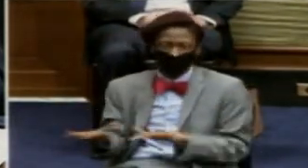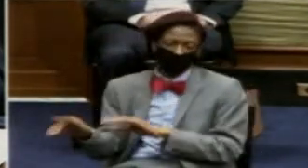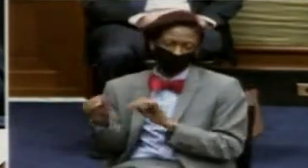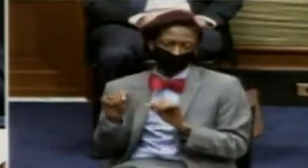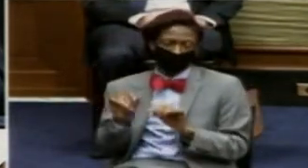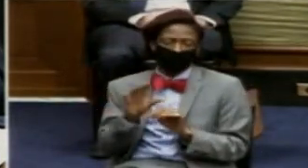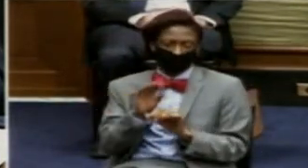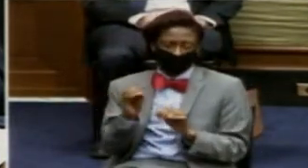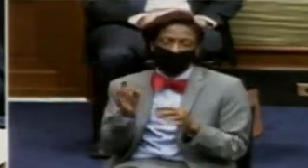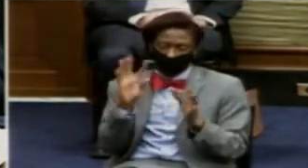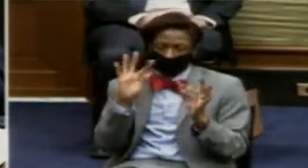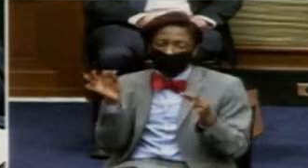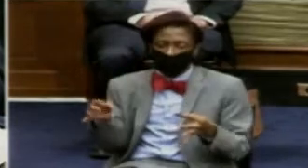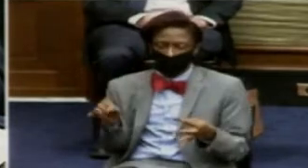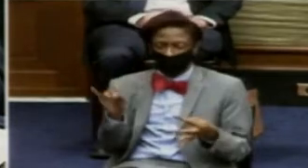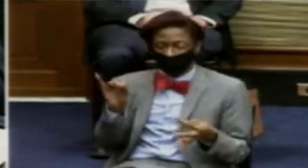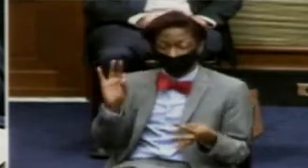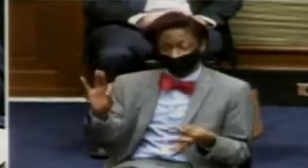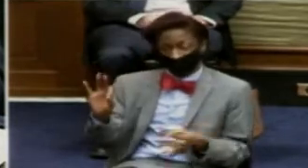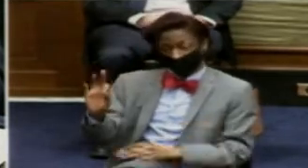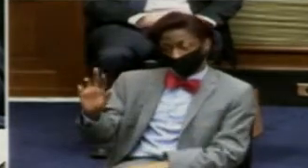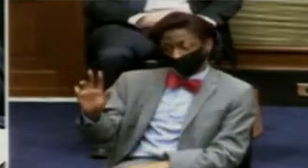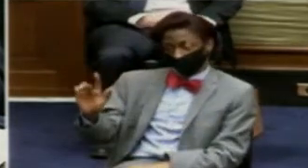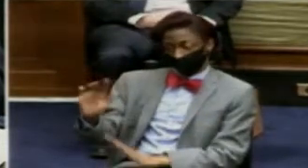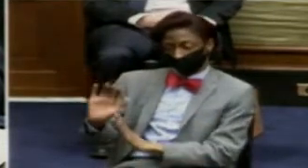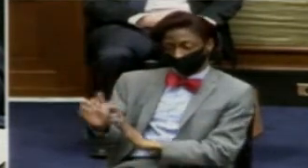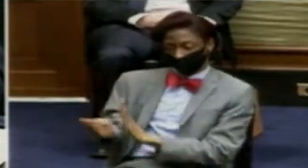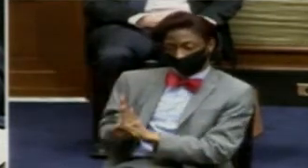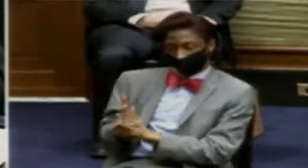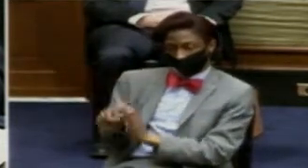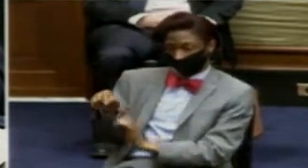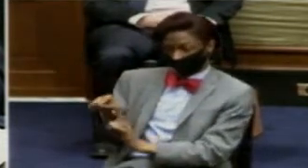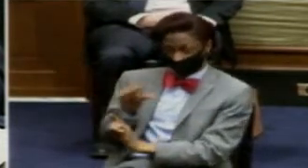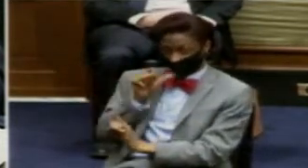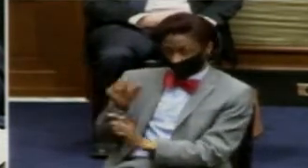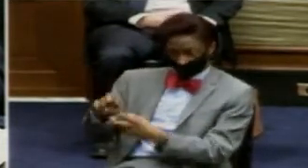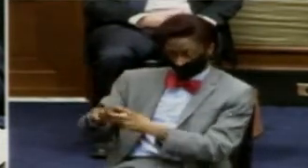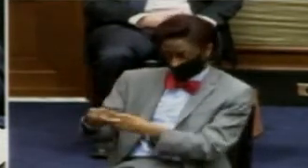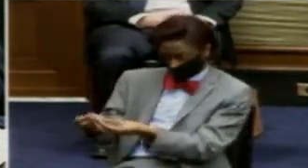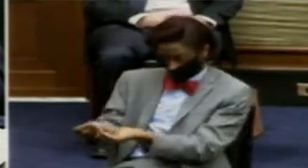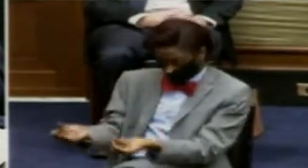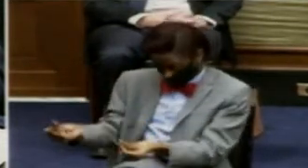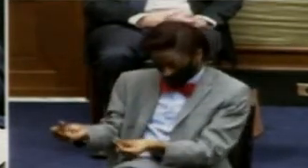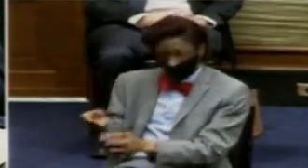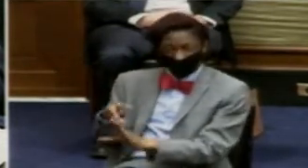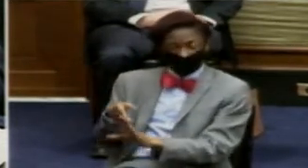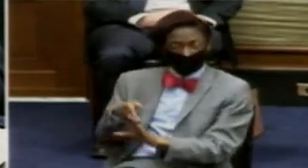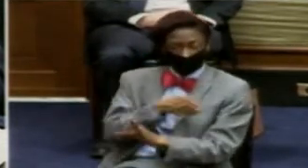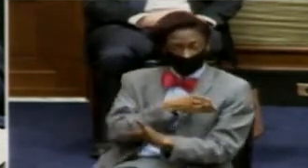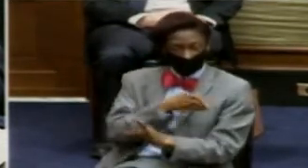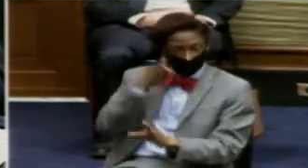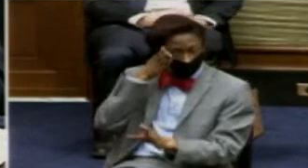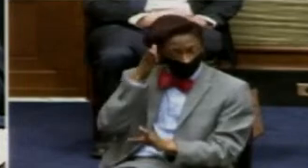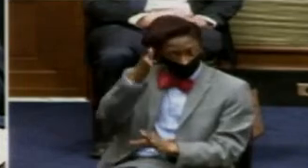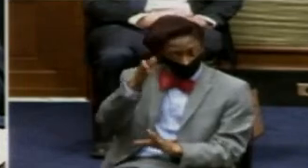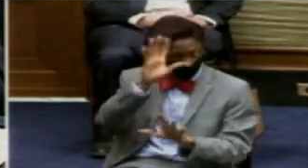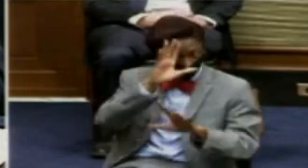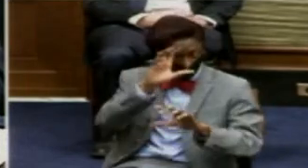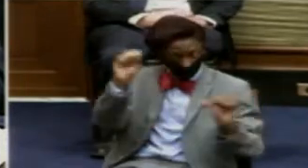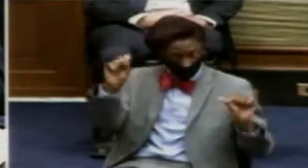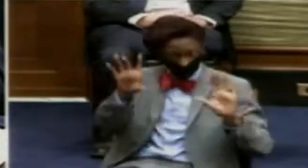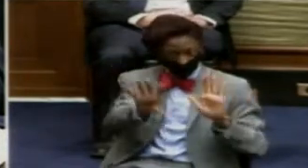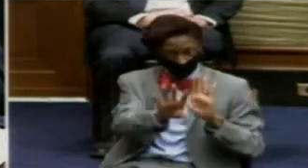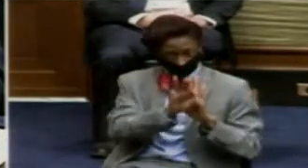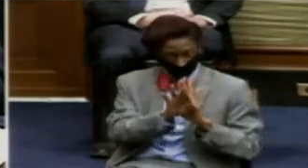And certainly if the 23rd Amendment issue is not resolved before a future presidential election,